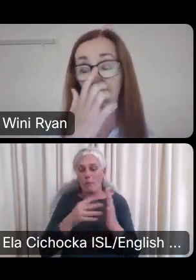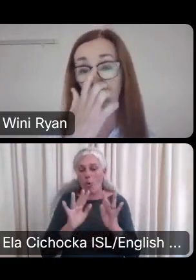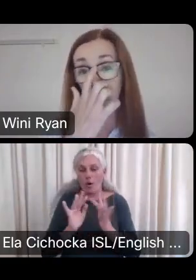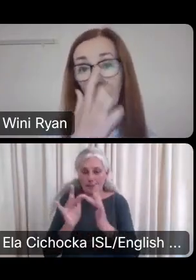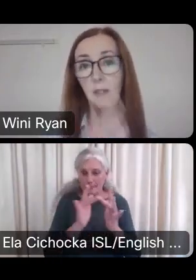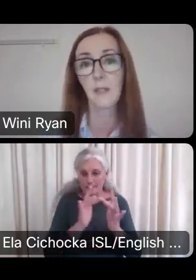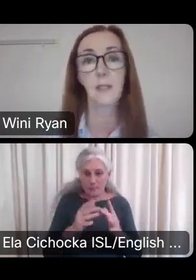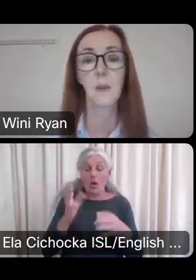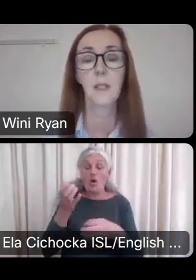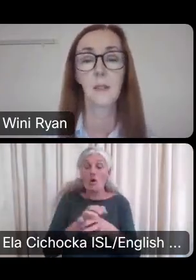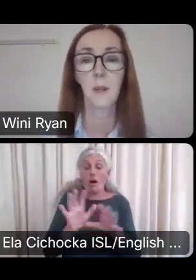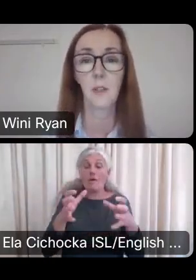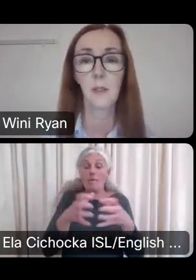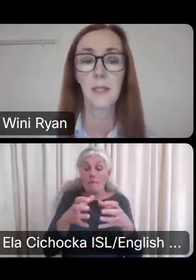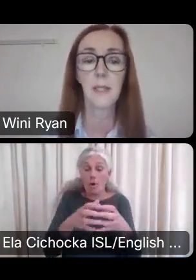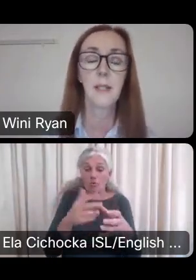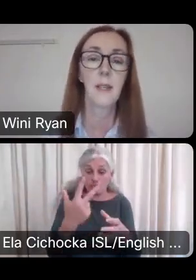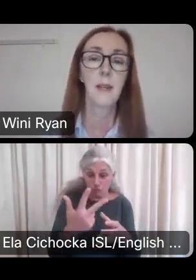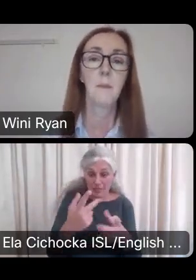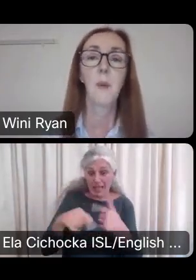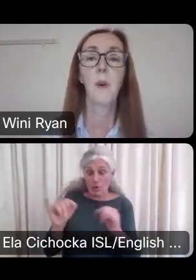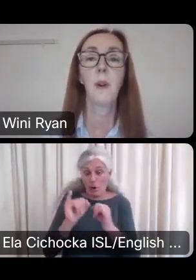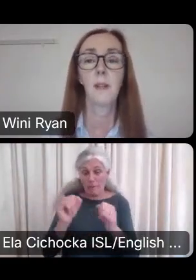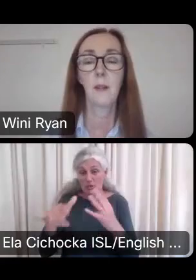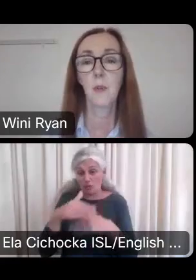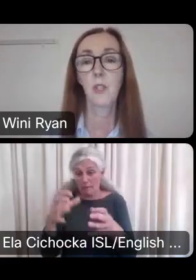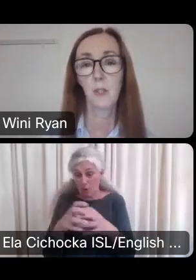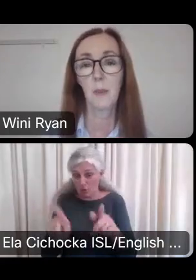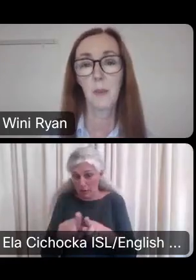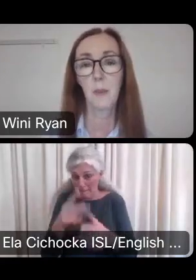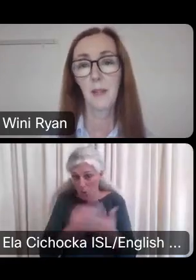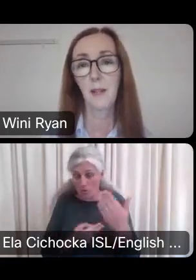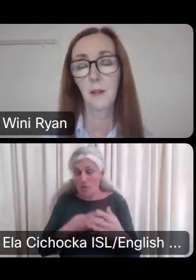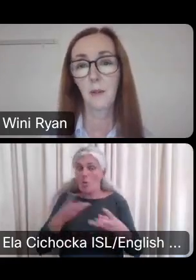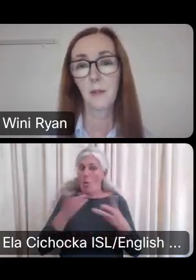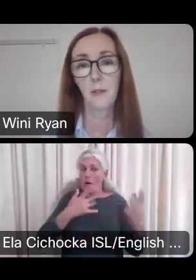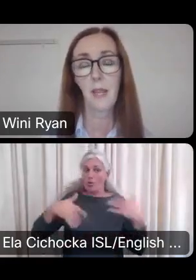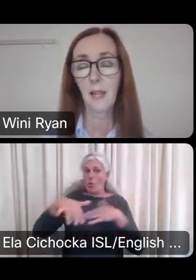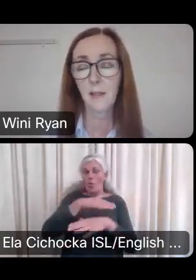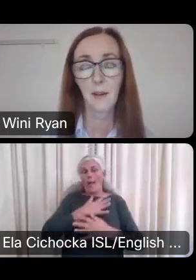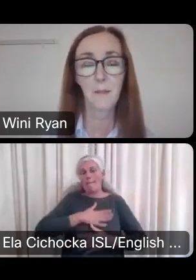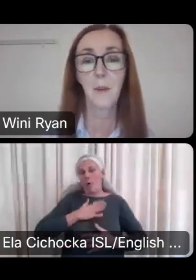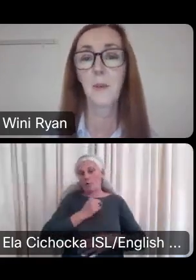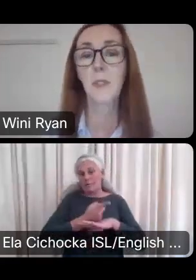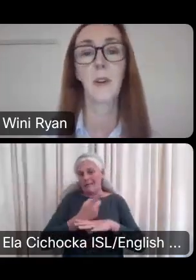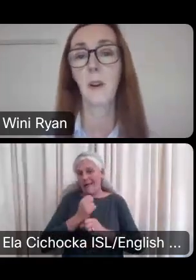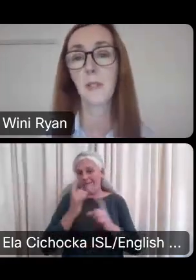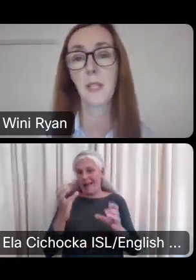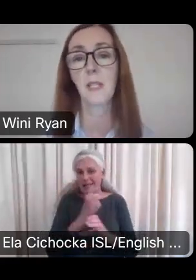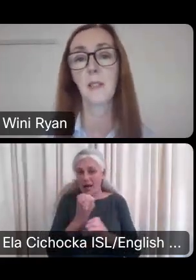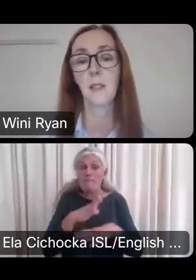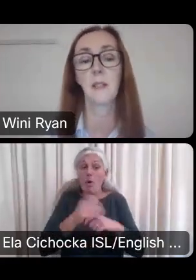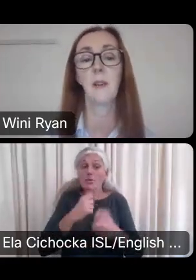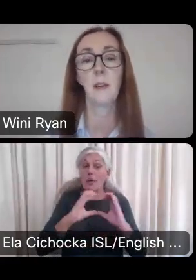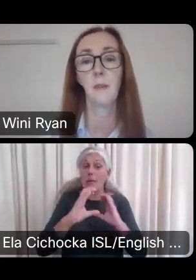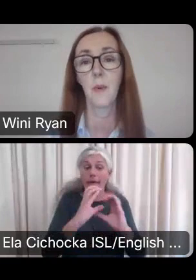in our Emergency Situations module. We work in an emotional space in healthcare. Most of our